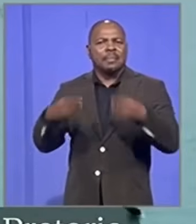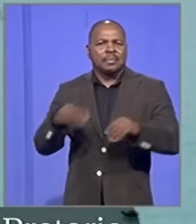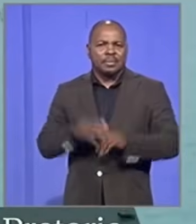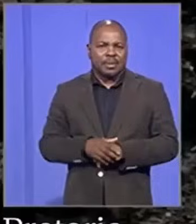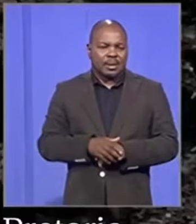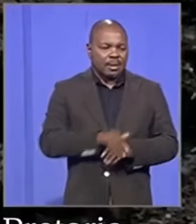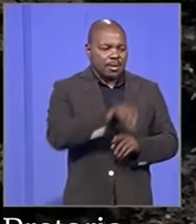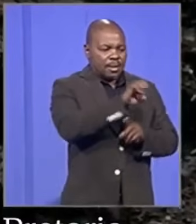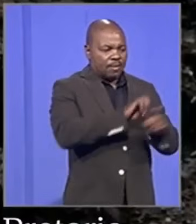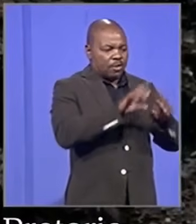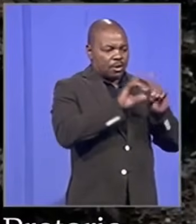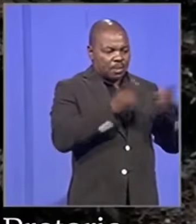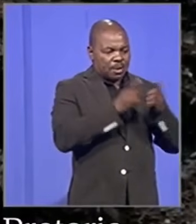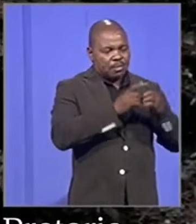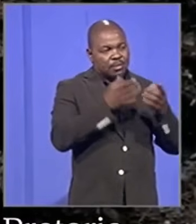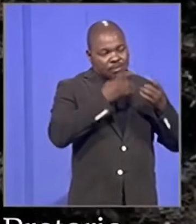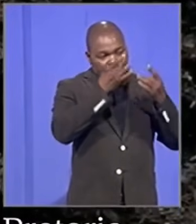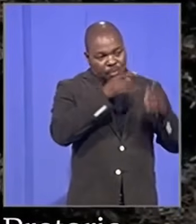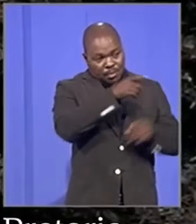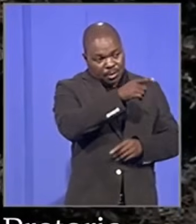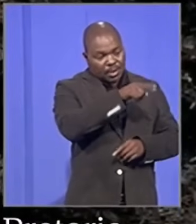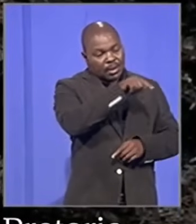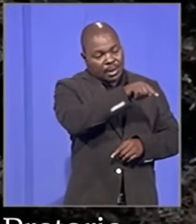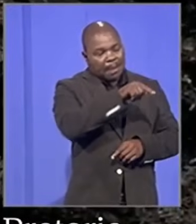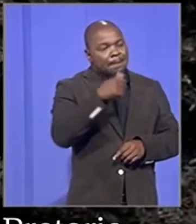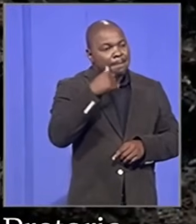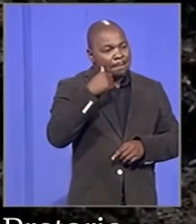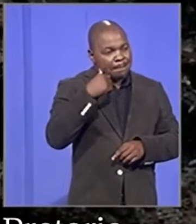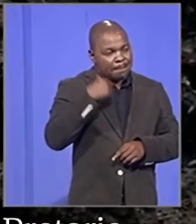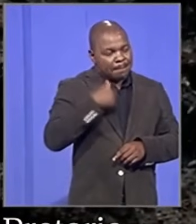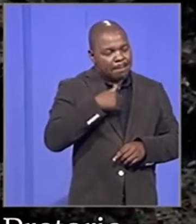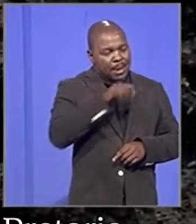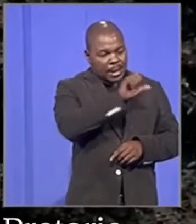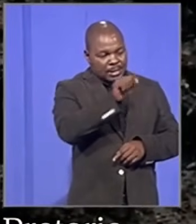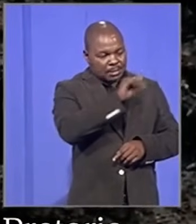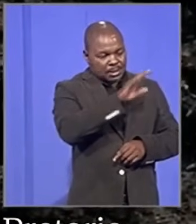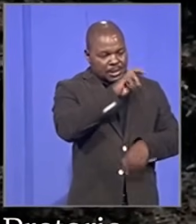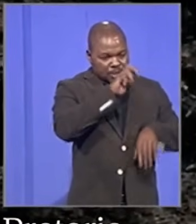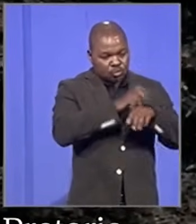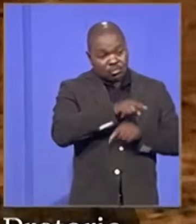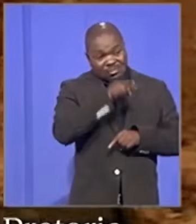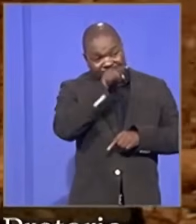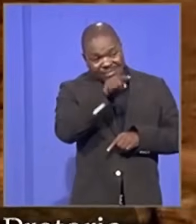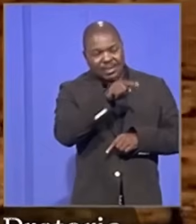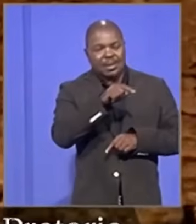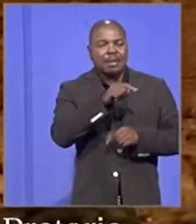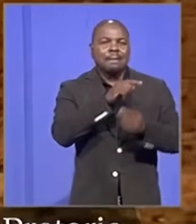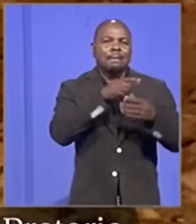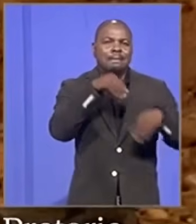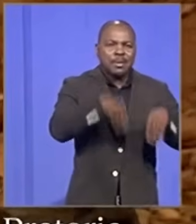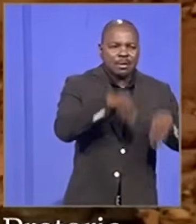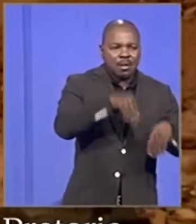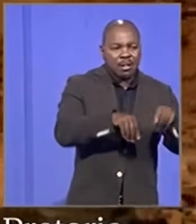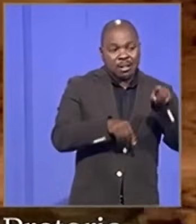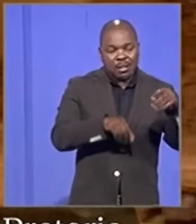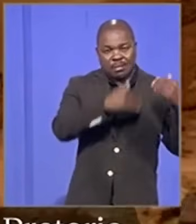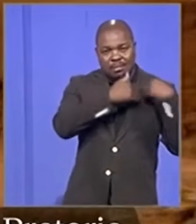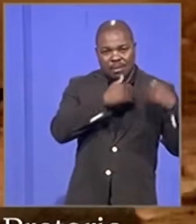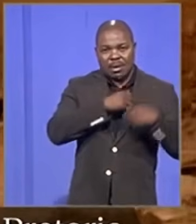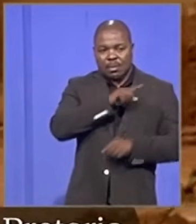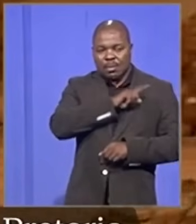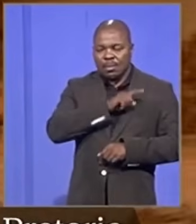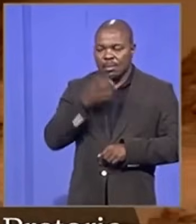romelletse badikgang tsa SABC go lefapha la diminerale le matla leo lileng la supa fa kopo ya Brick isi